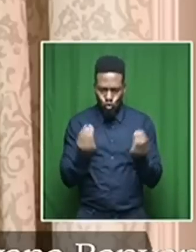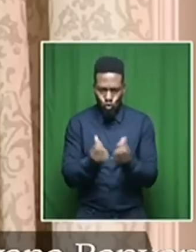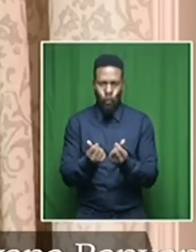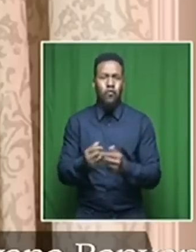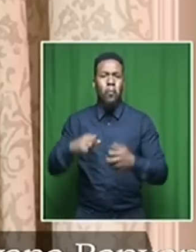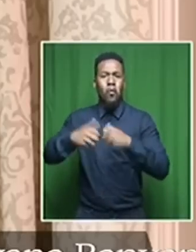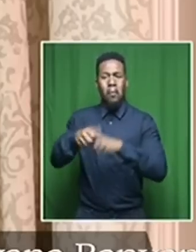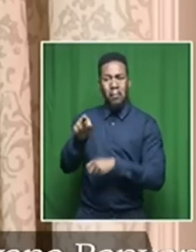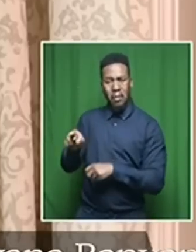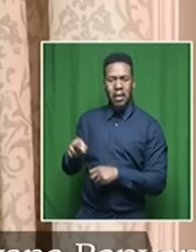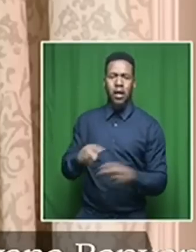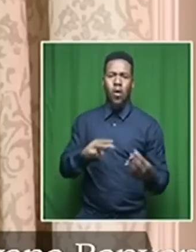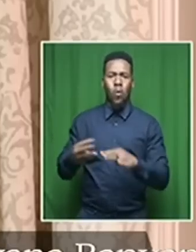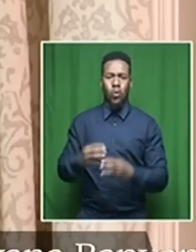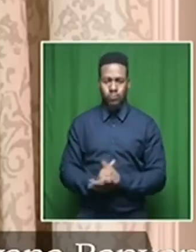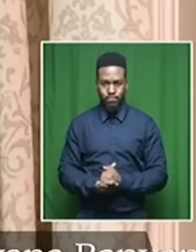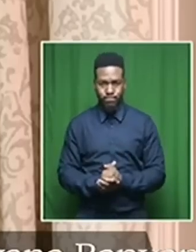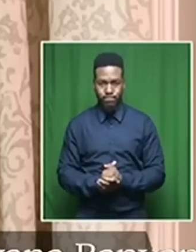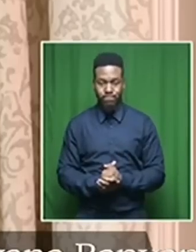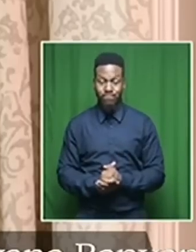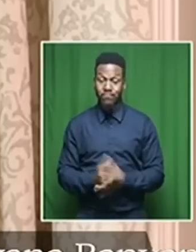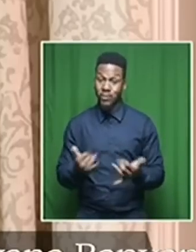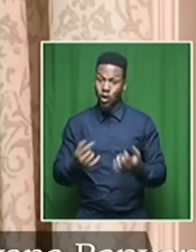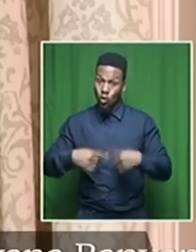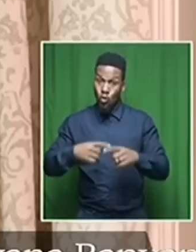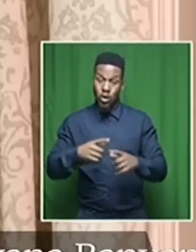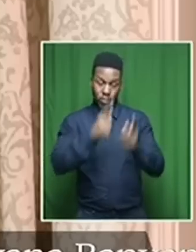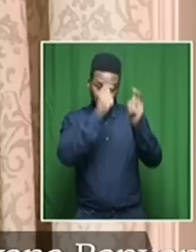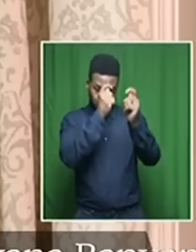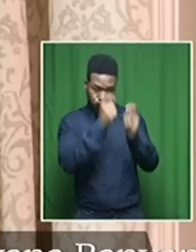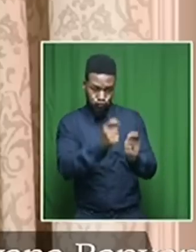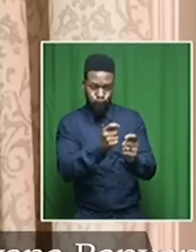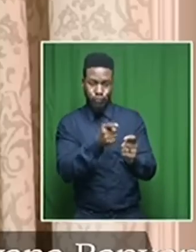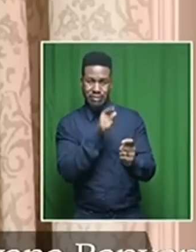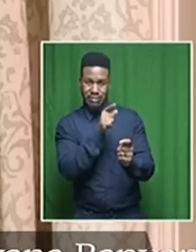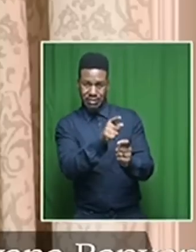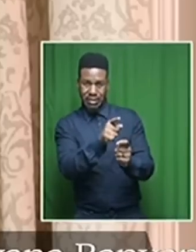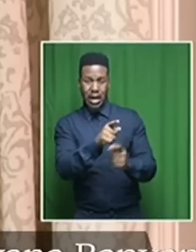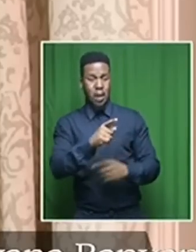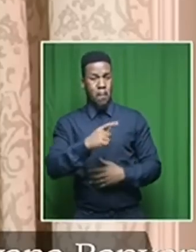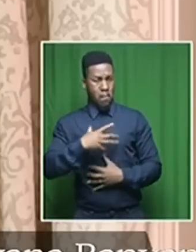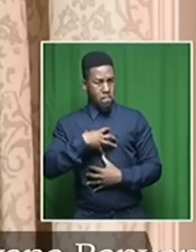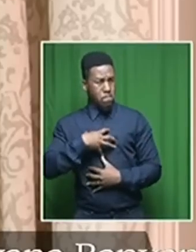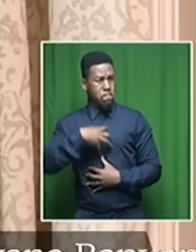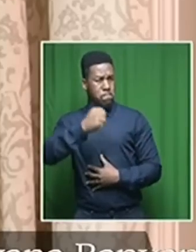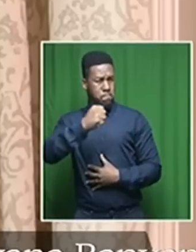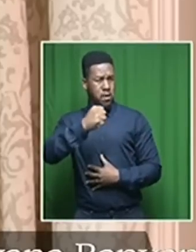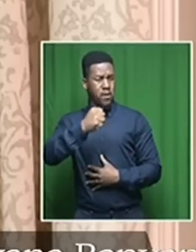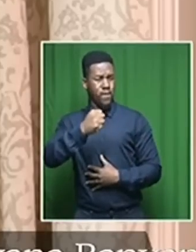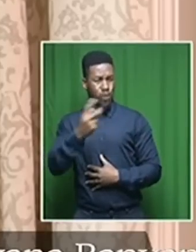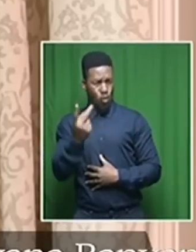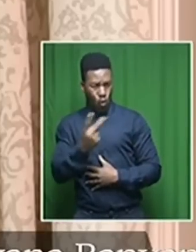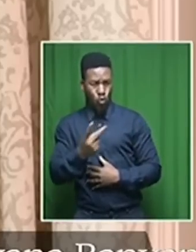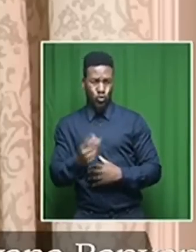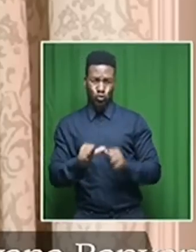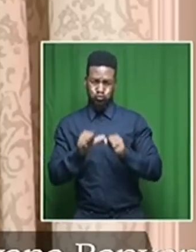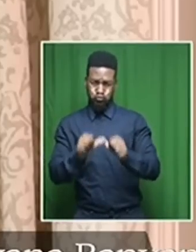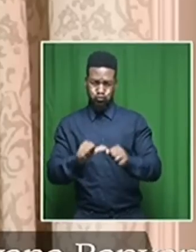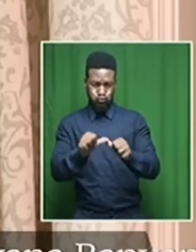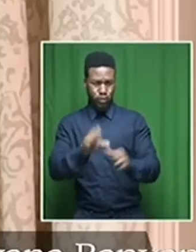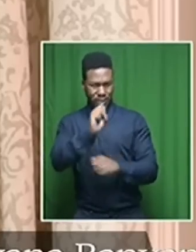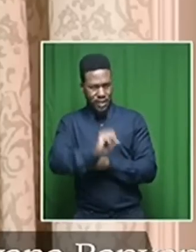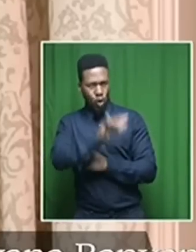this time, we pay tribute to the courage and resilience, as well as determination of